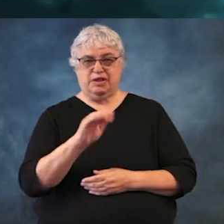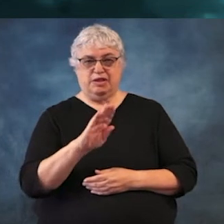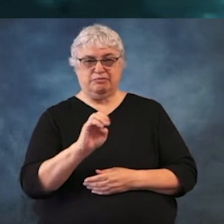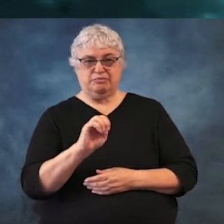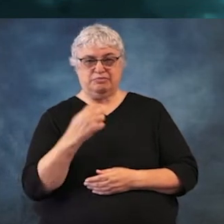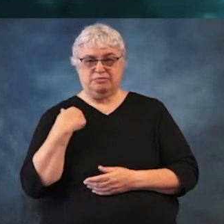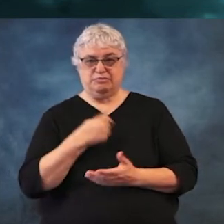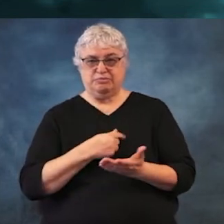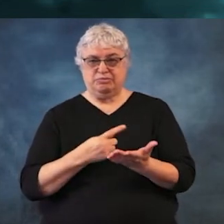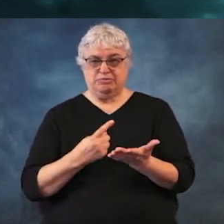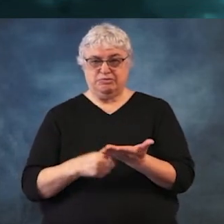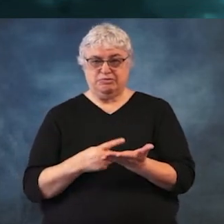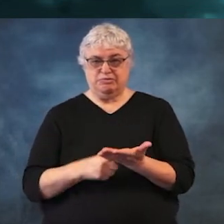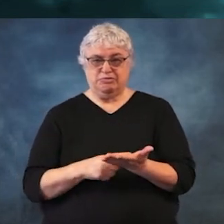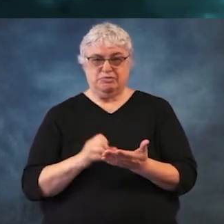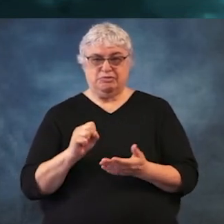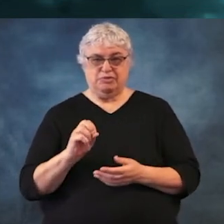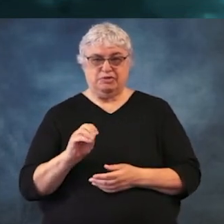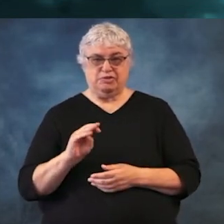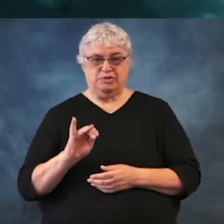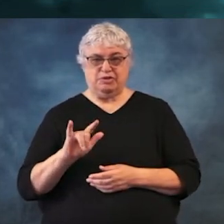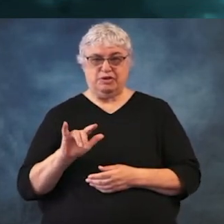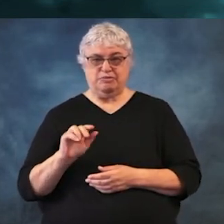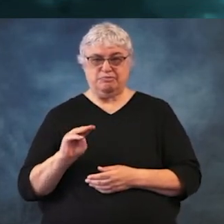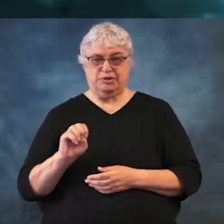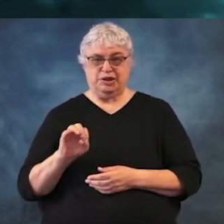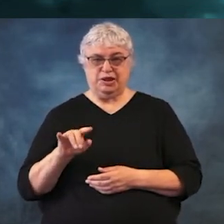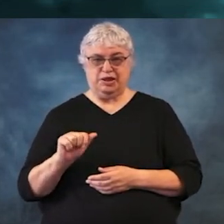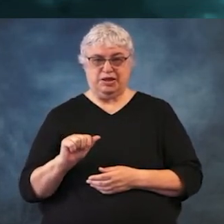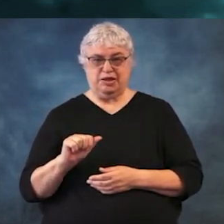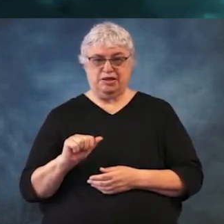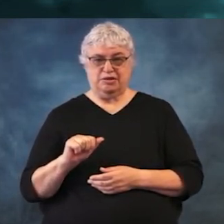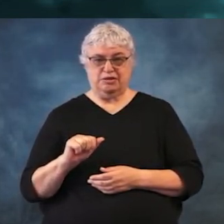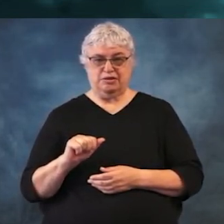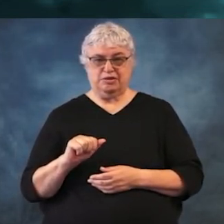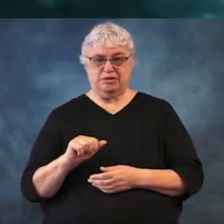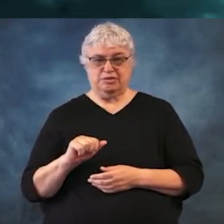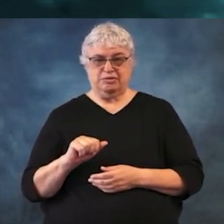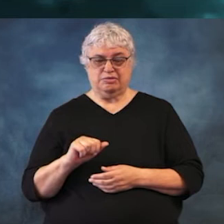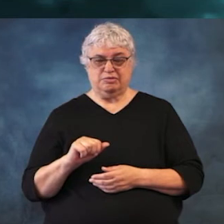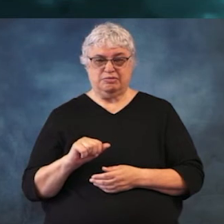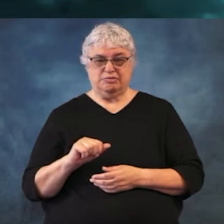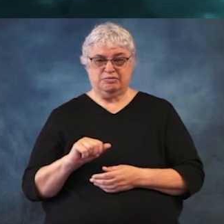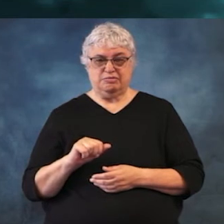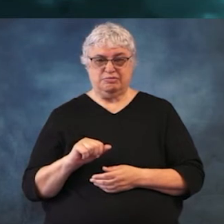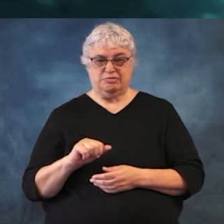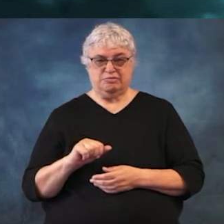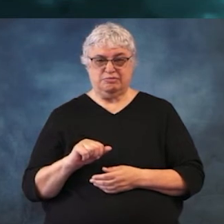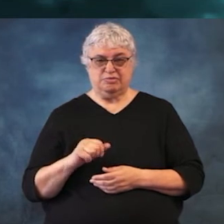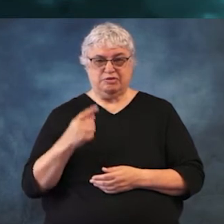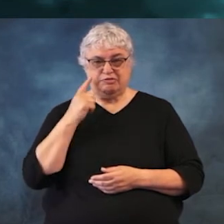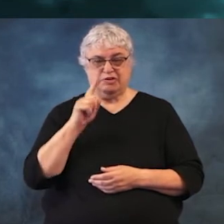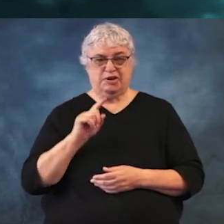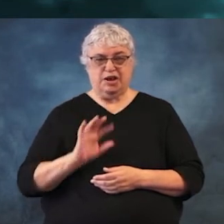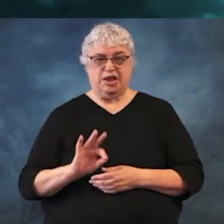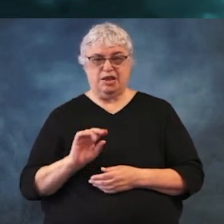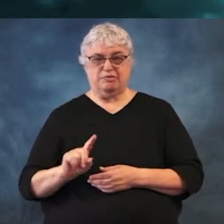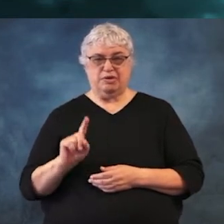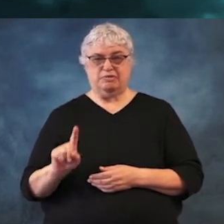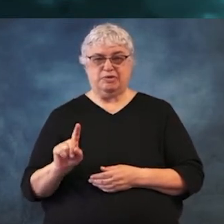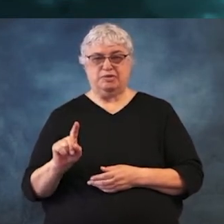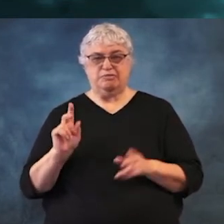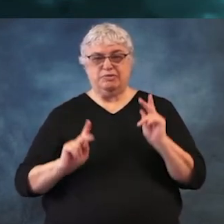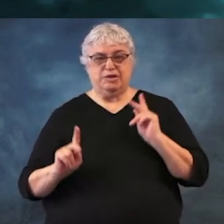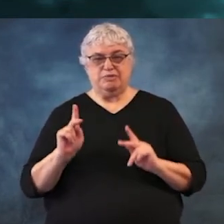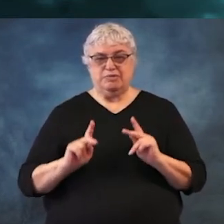we were talking about social media, and I think the biggest thing for 911, for